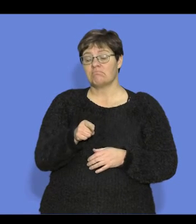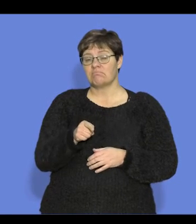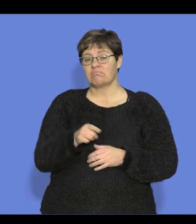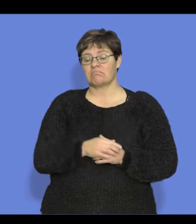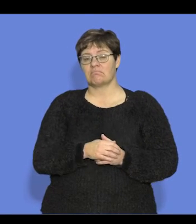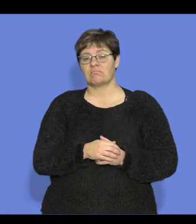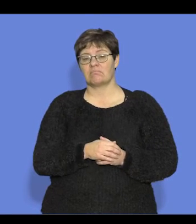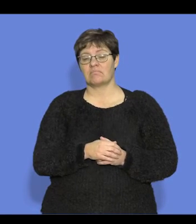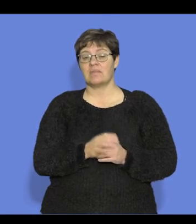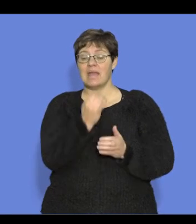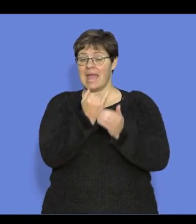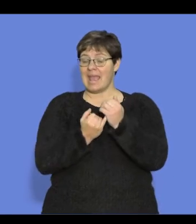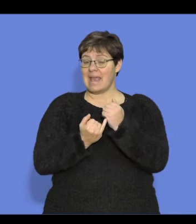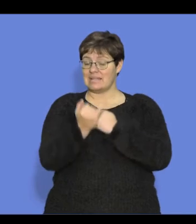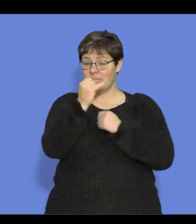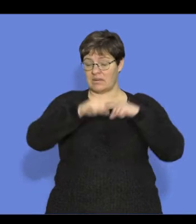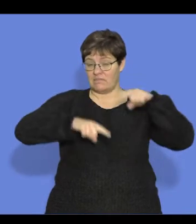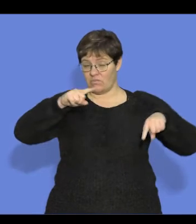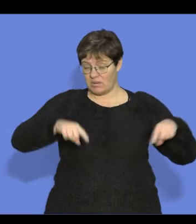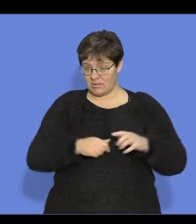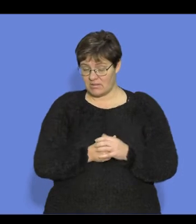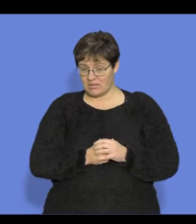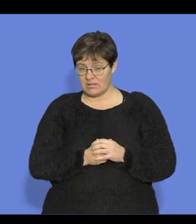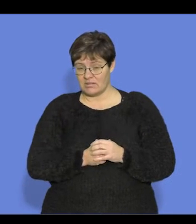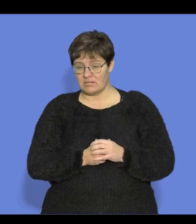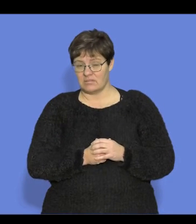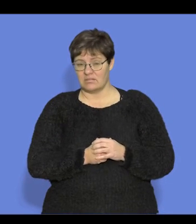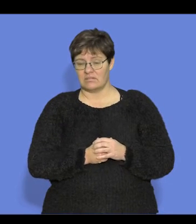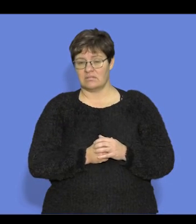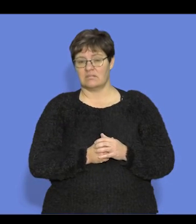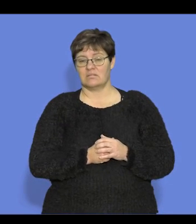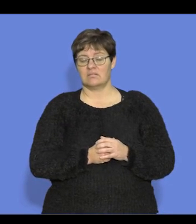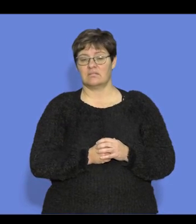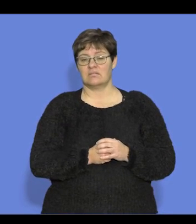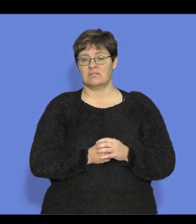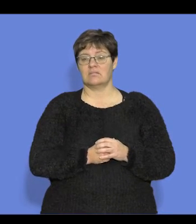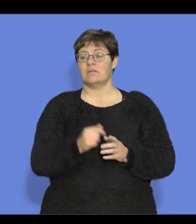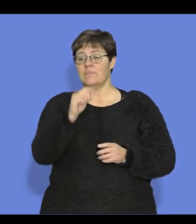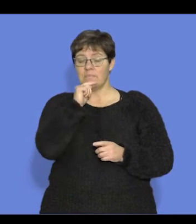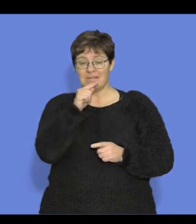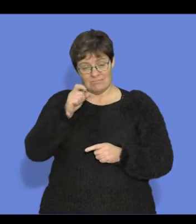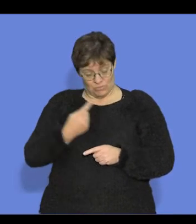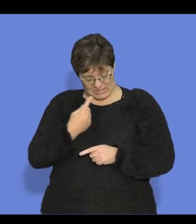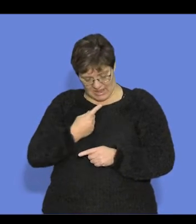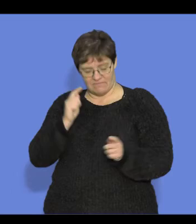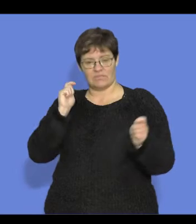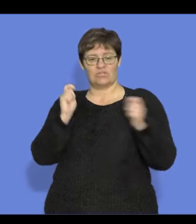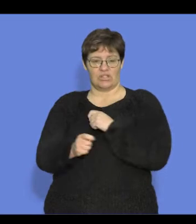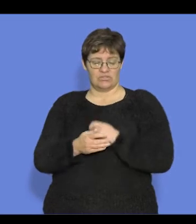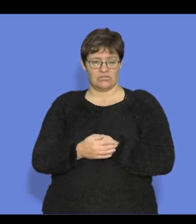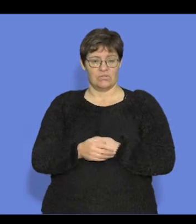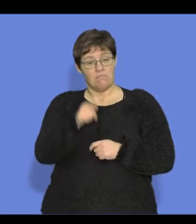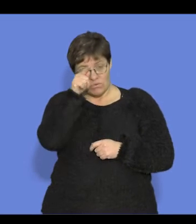is the independent variable, and that is the one that you change.